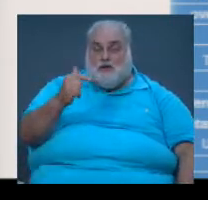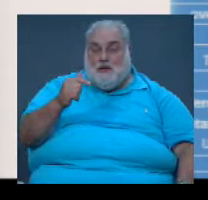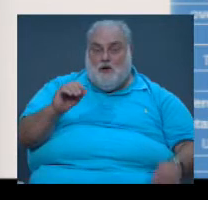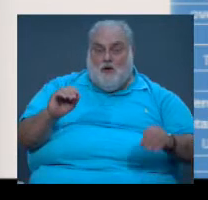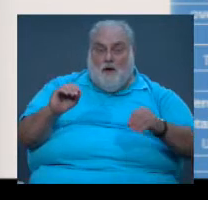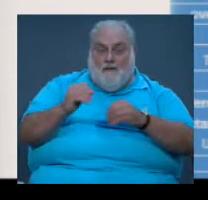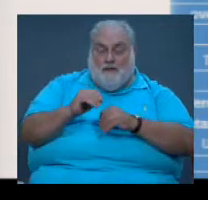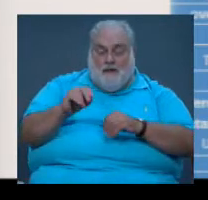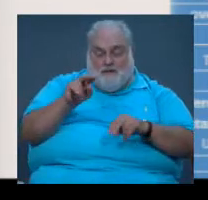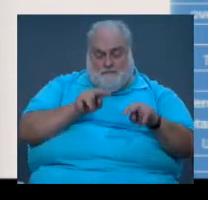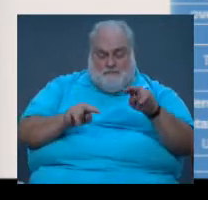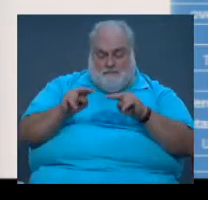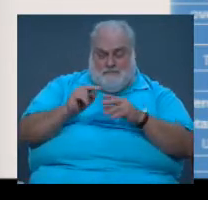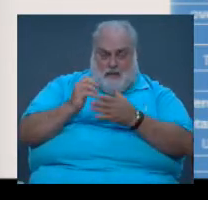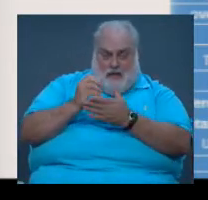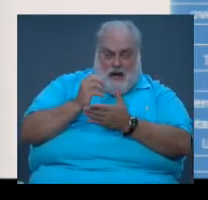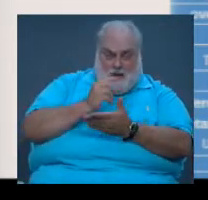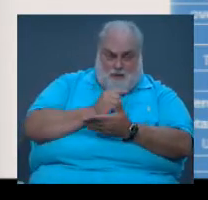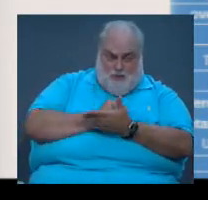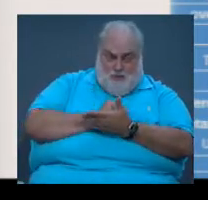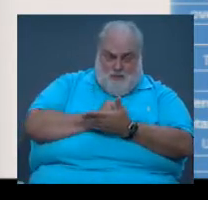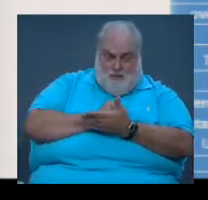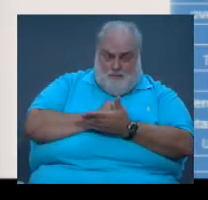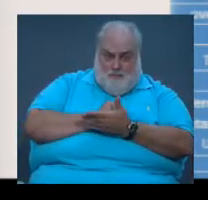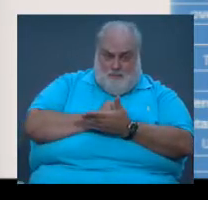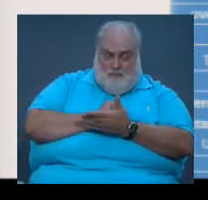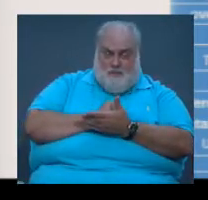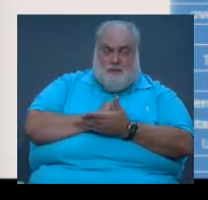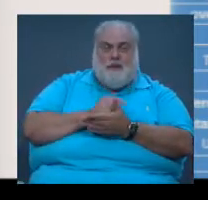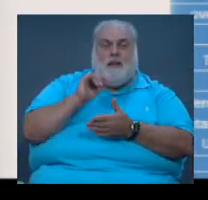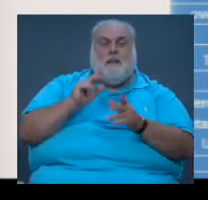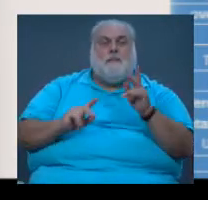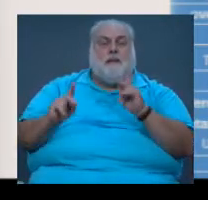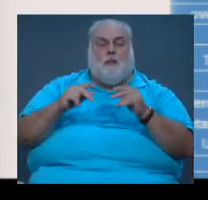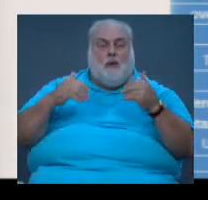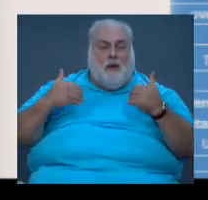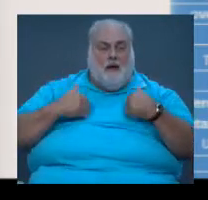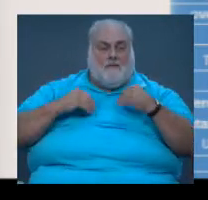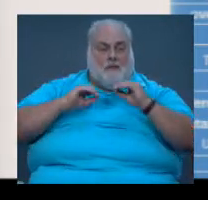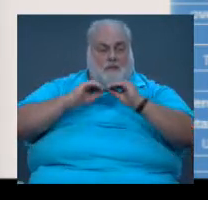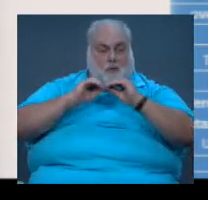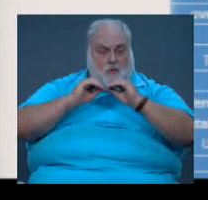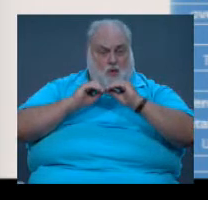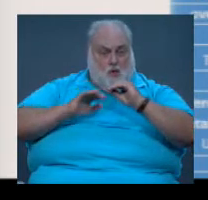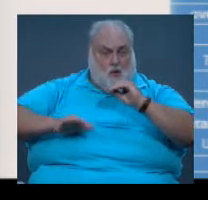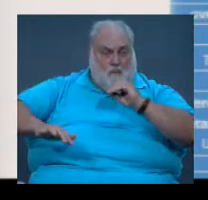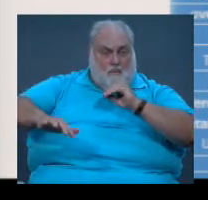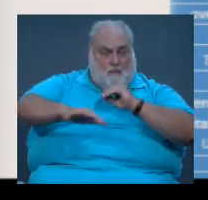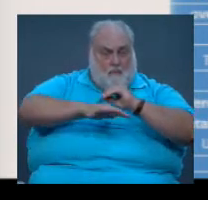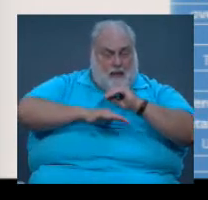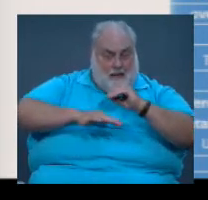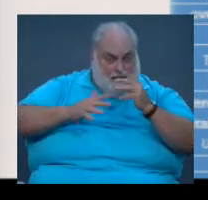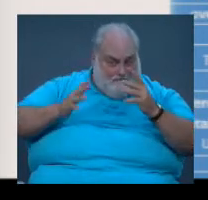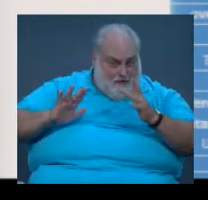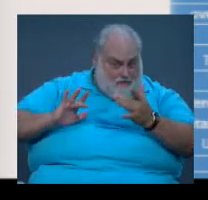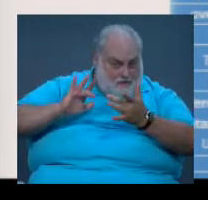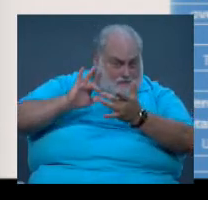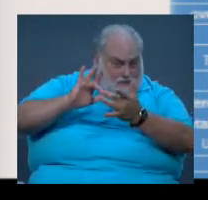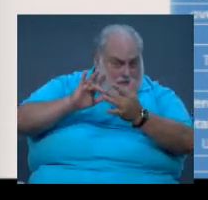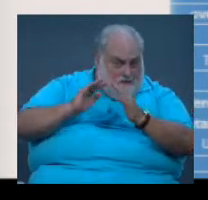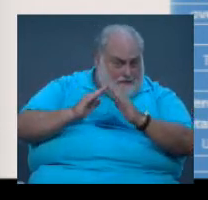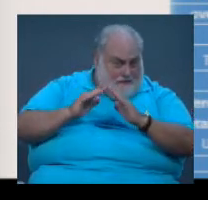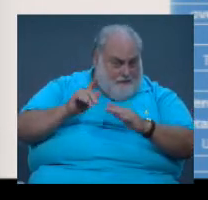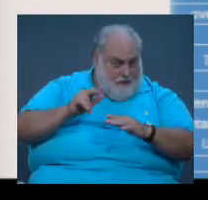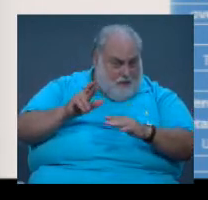looking at the contracts that people have in the mobile home parks. Have they contacted the city of Little Rock